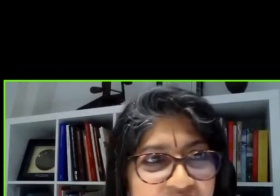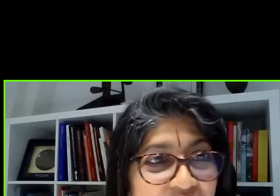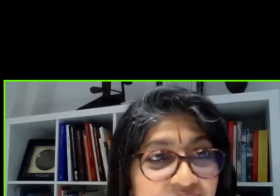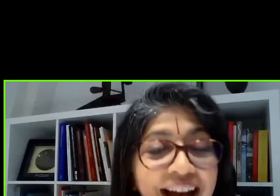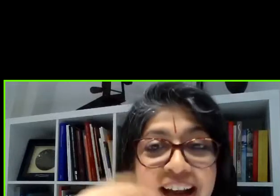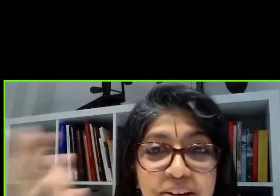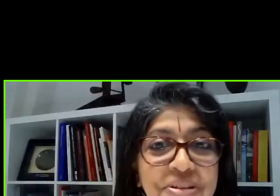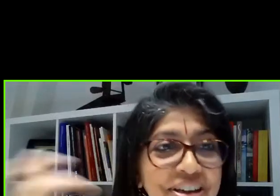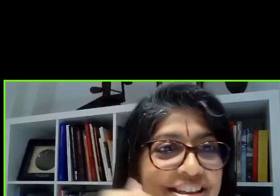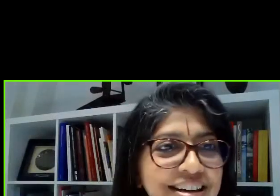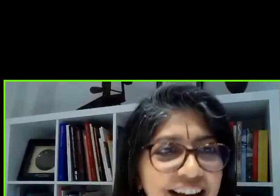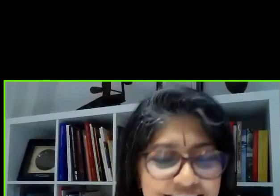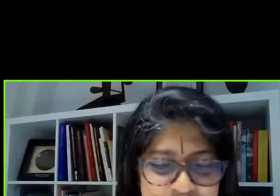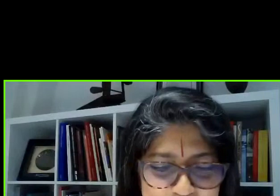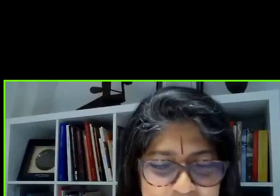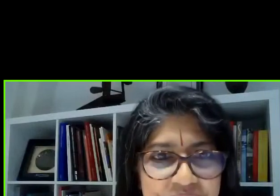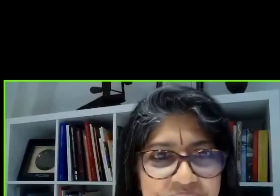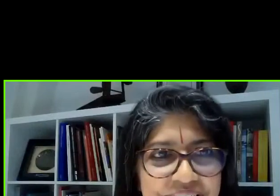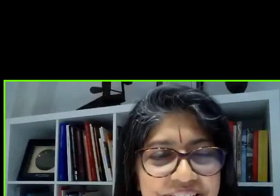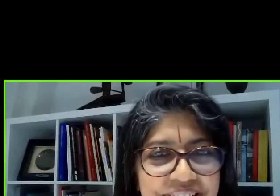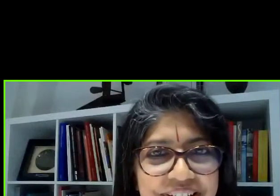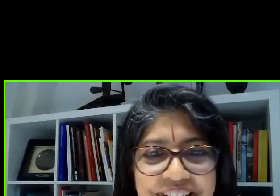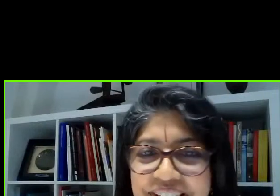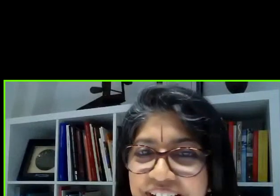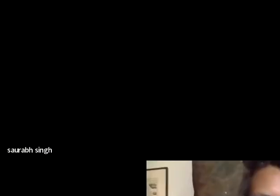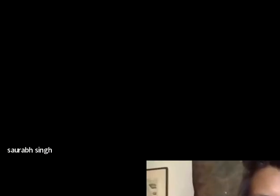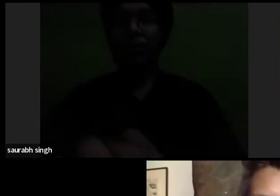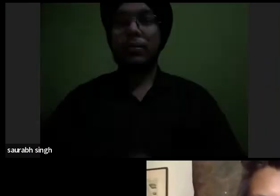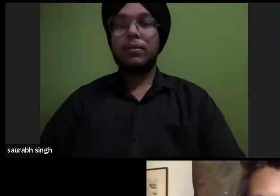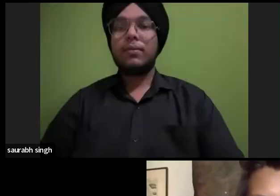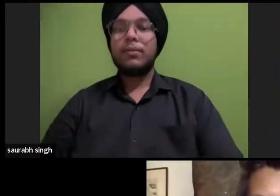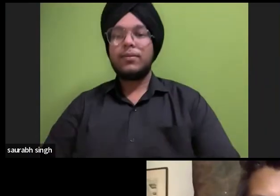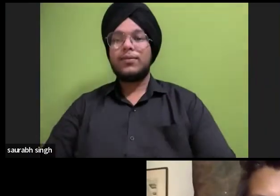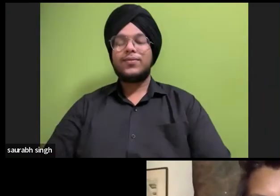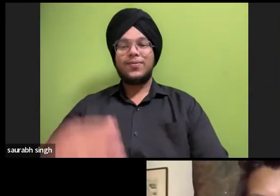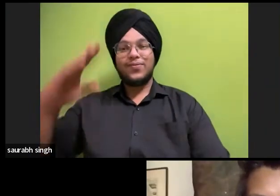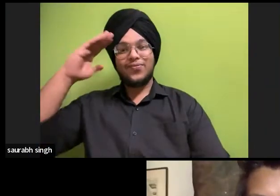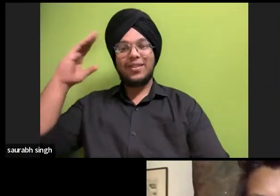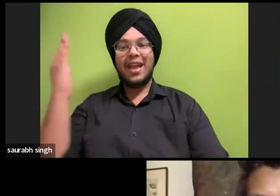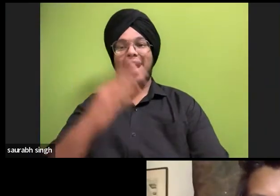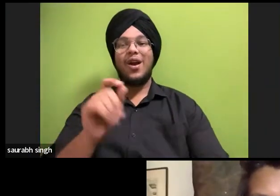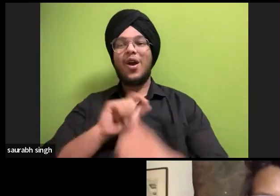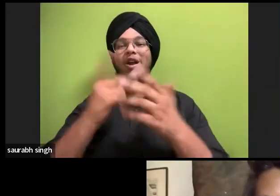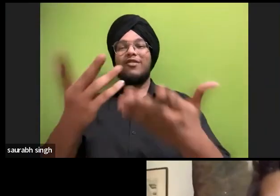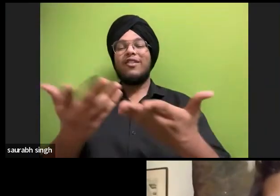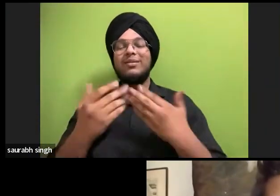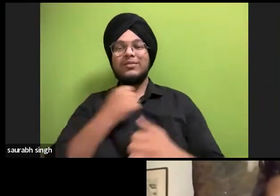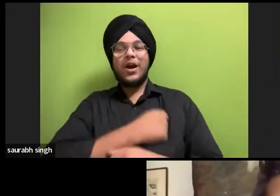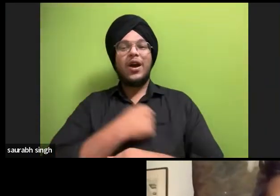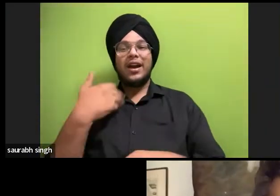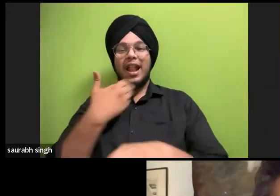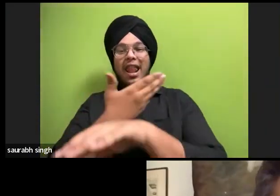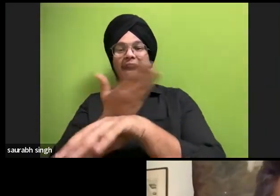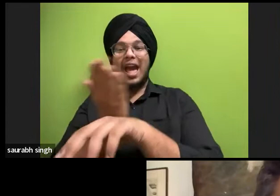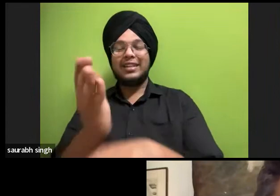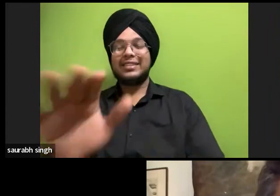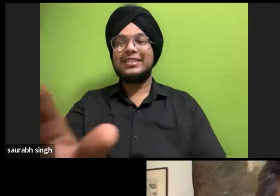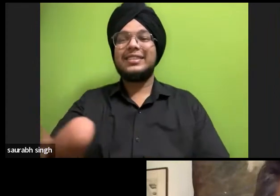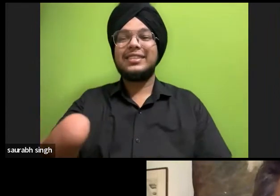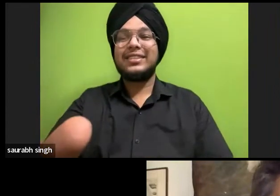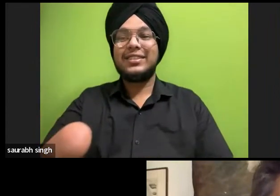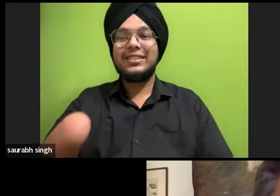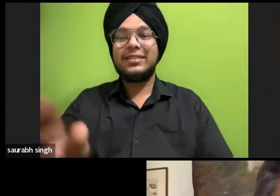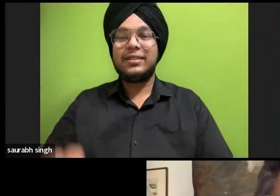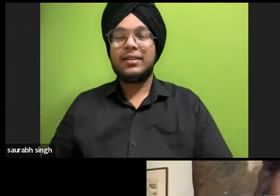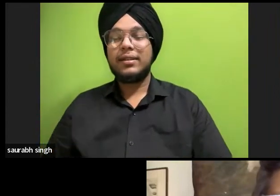everyone. And I'm really delighted. And I'm delighted to be in conversation with Suhanya Rafael, the director